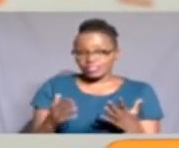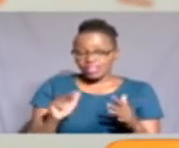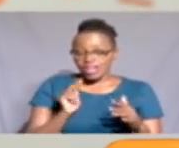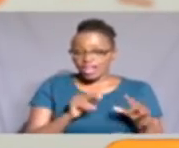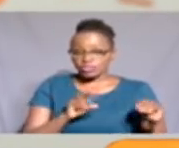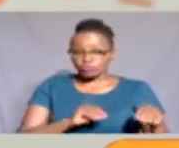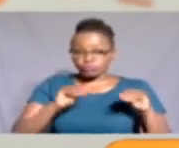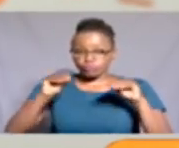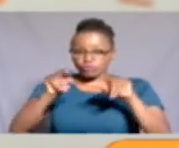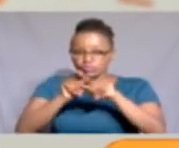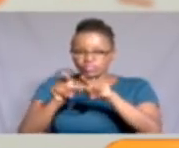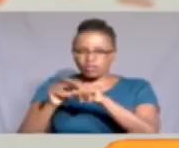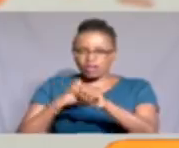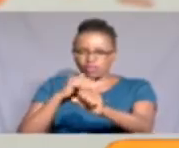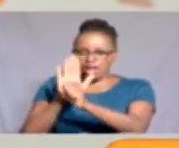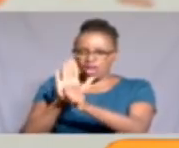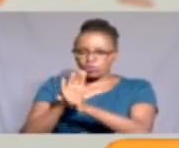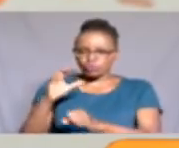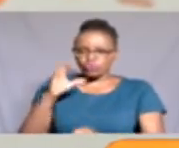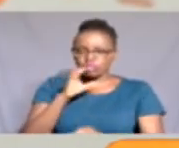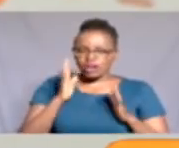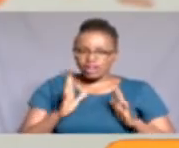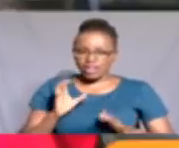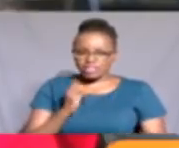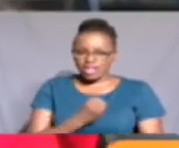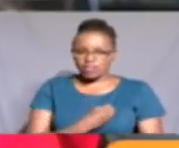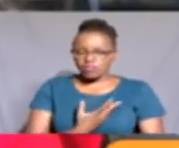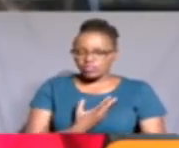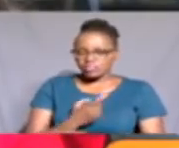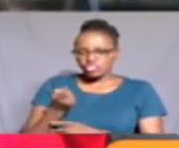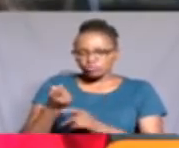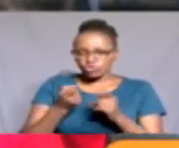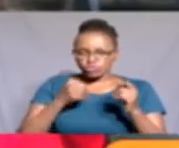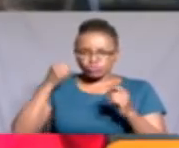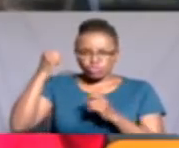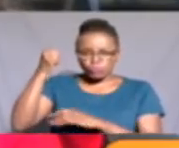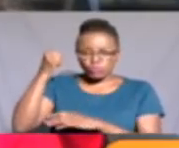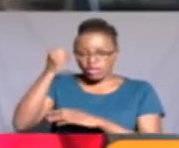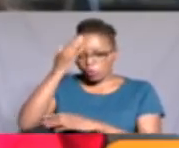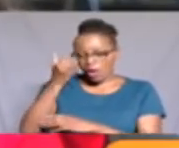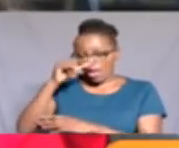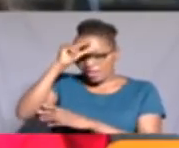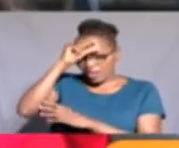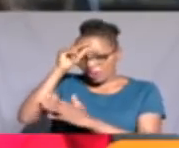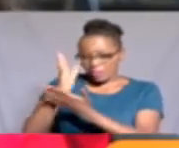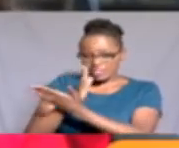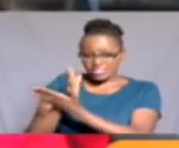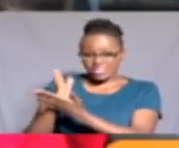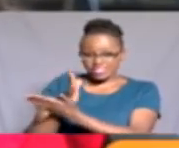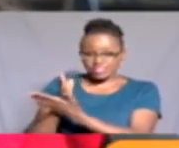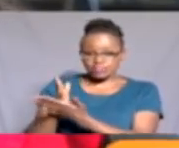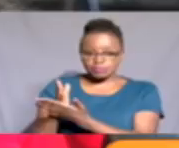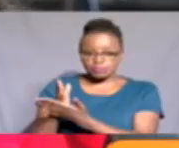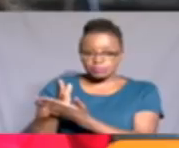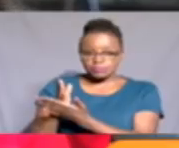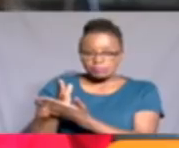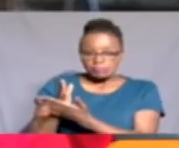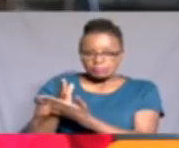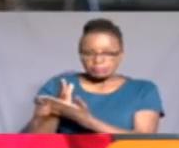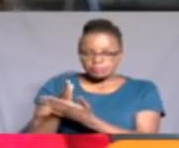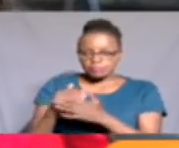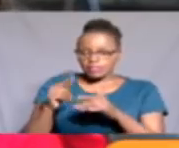to this. So in a lot of our clients, a bit of politicking, especially government sector. And